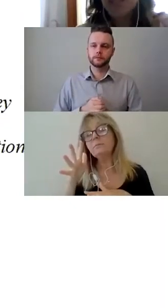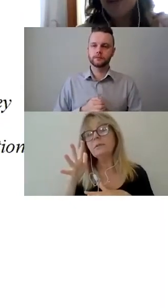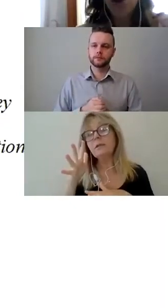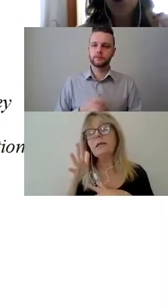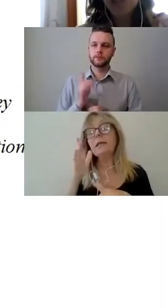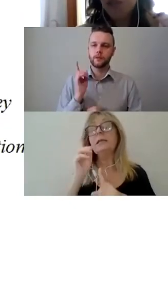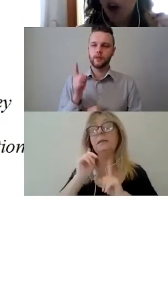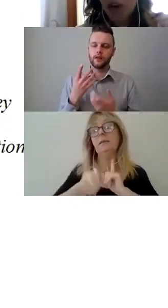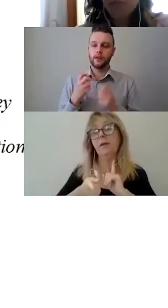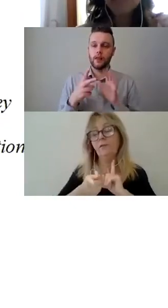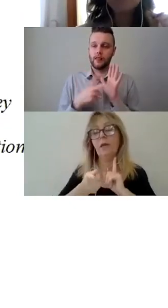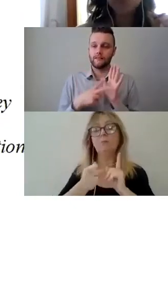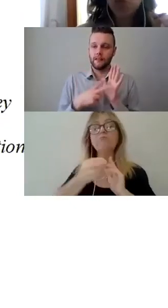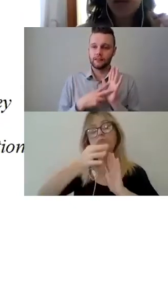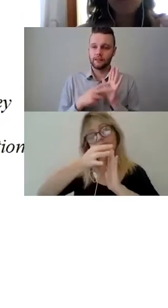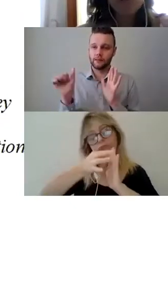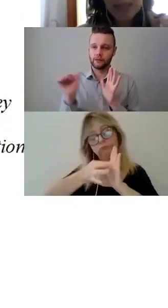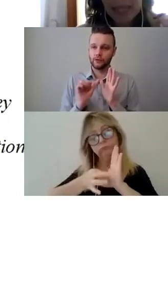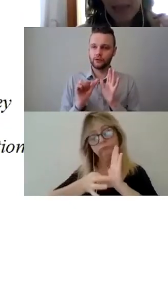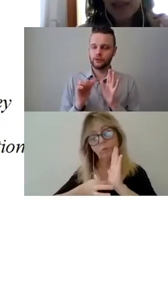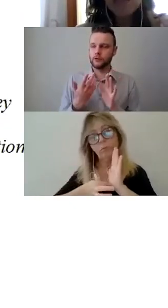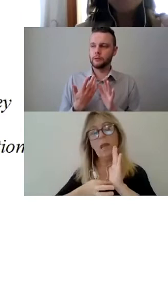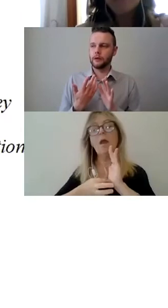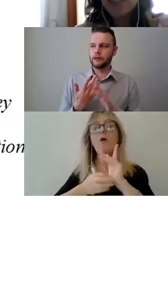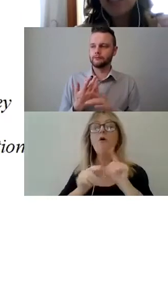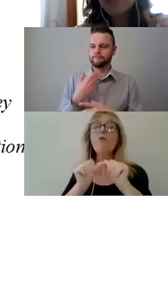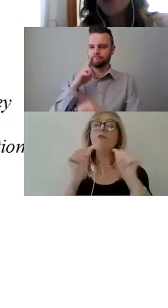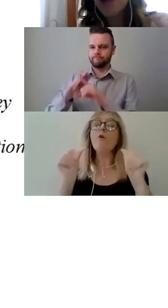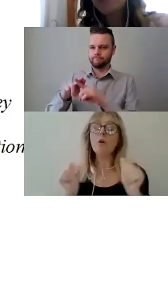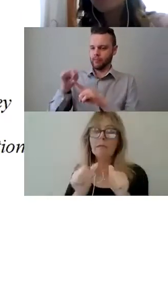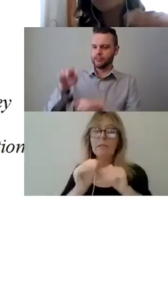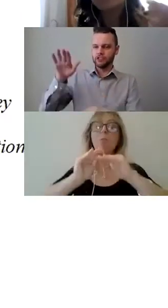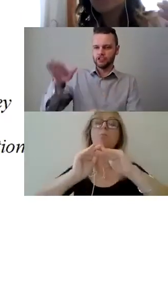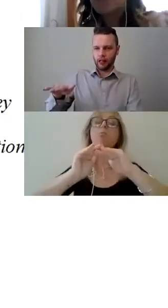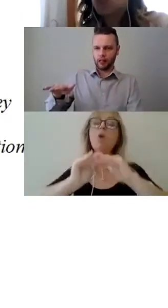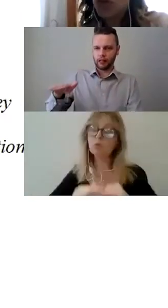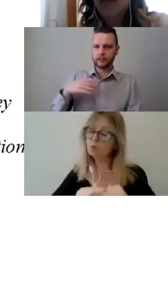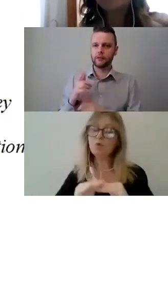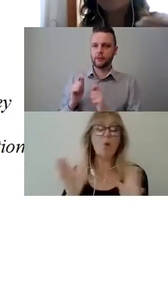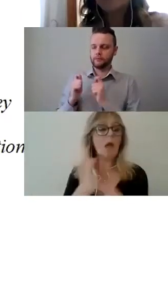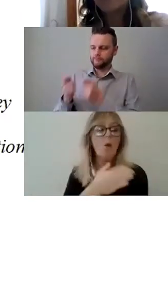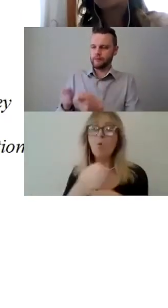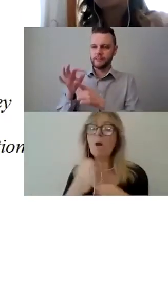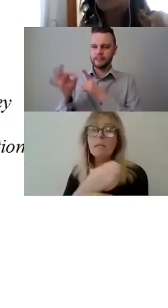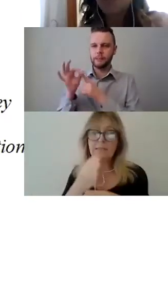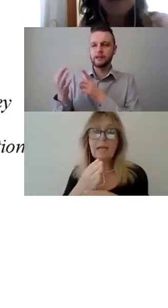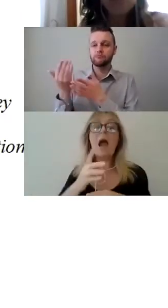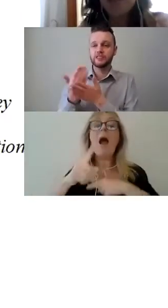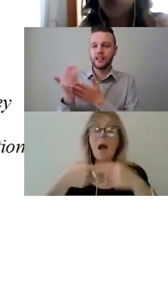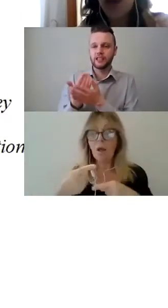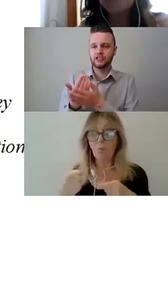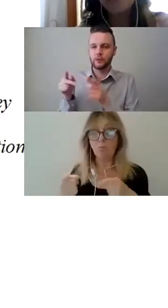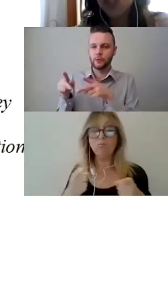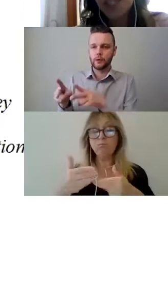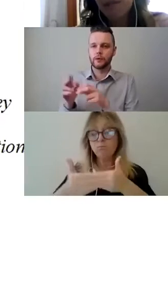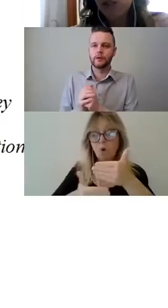the victim shall be presumed, shall be deemed to be a child and shall be accorded special protection measures